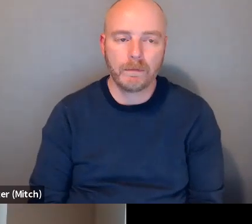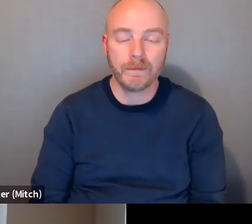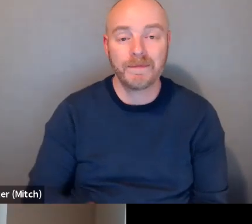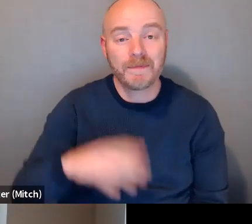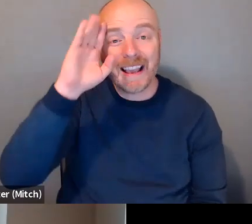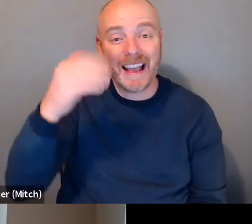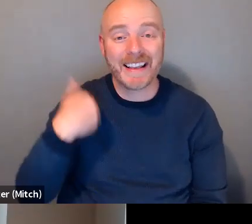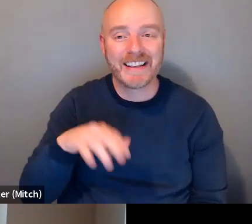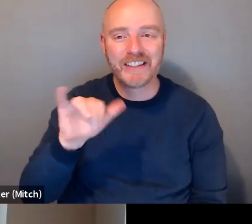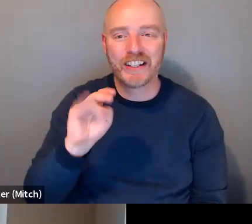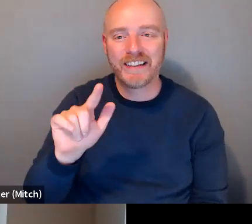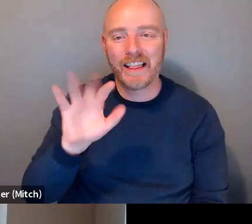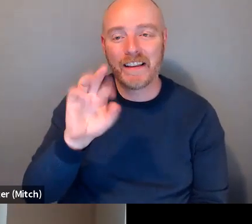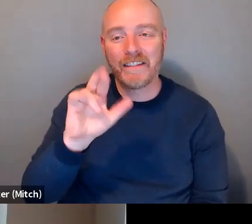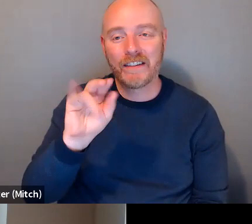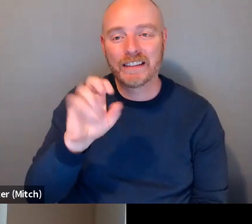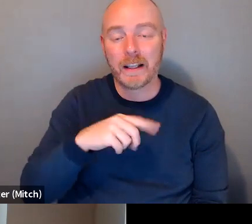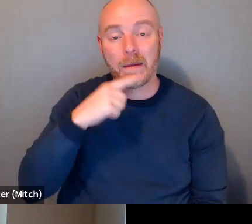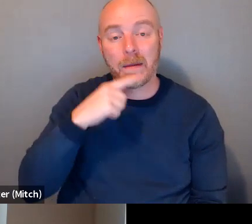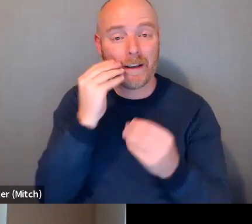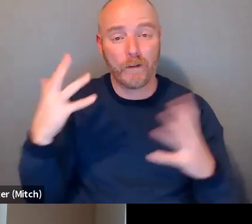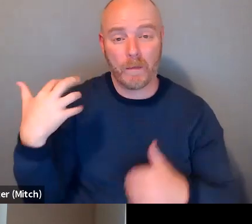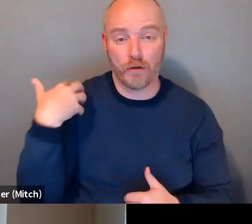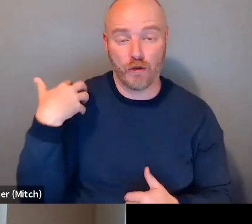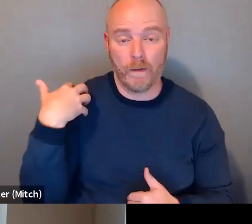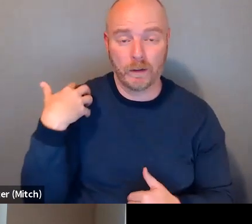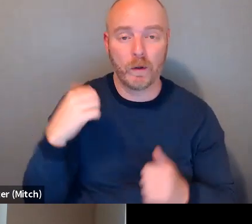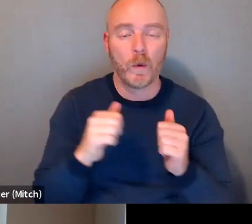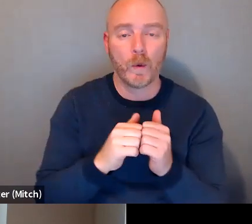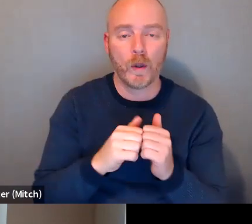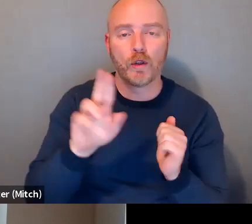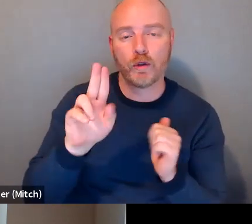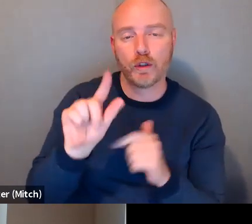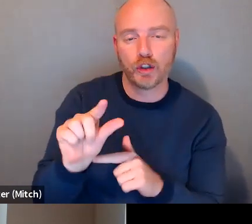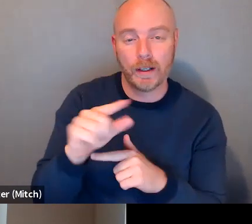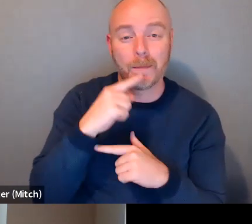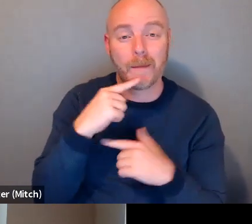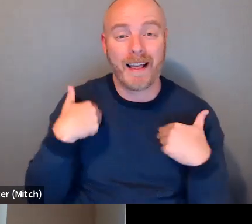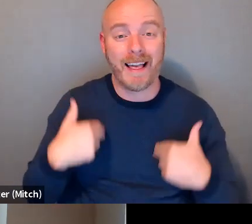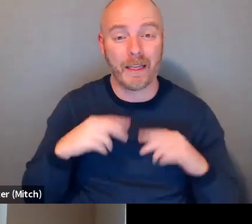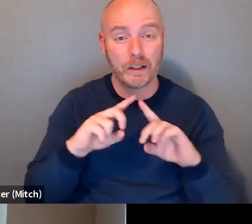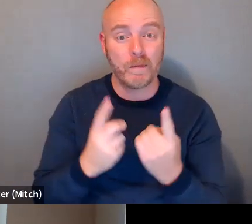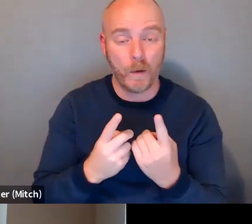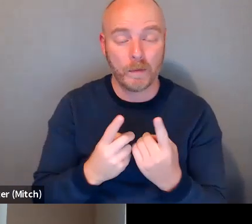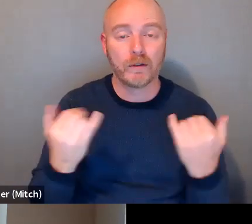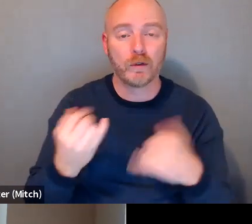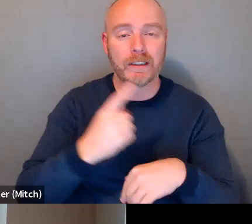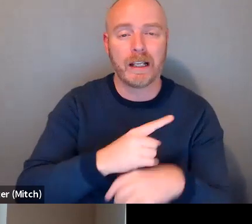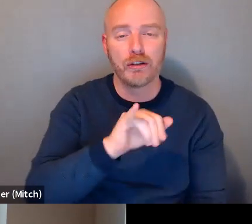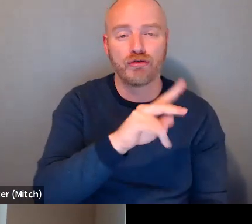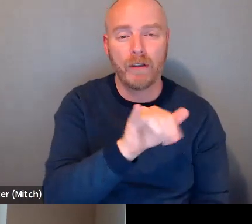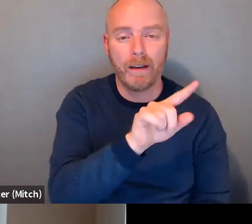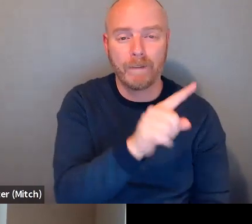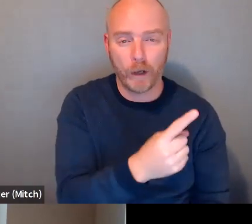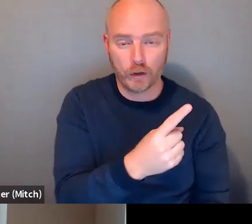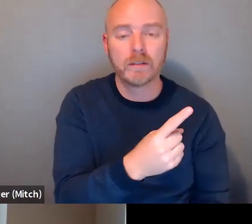Hi, I am Janelle Friesen. I'm the Public Information Officer with the UG Public Health Department. It is July 1st,